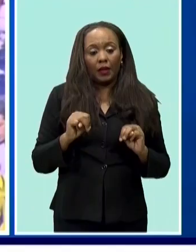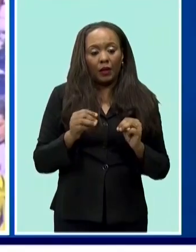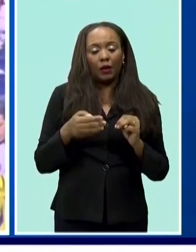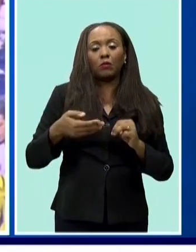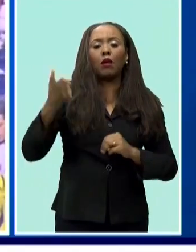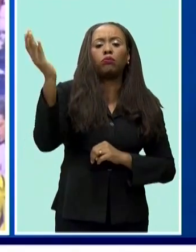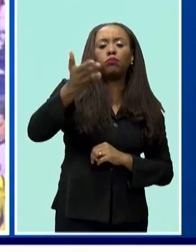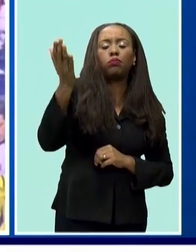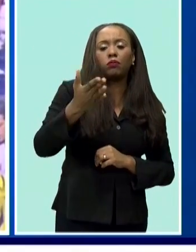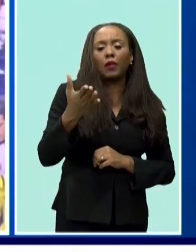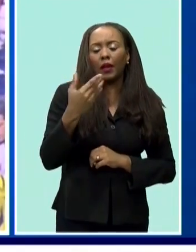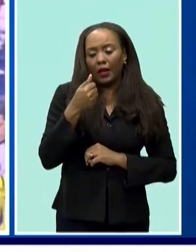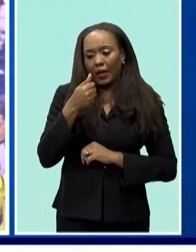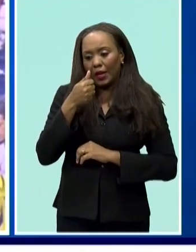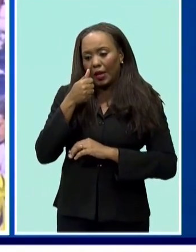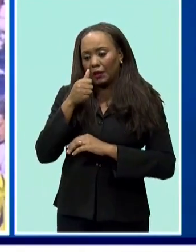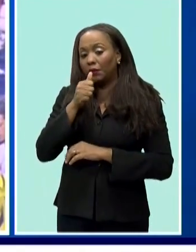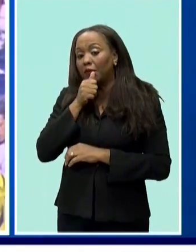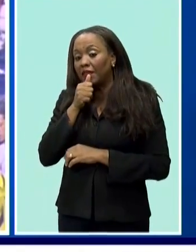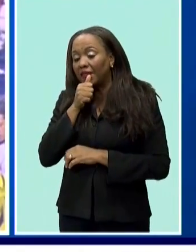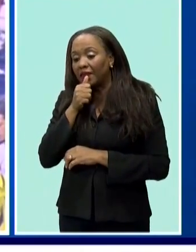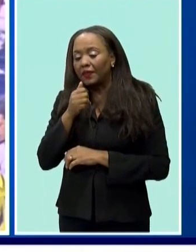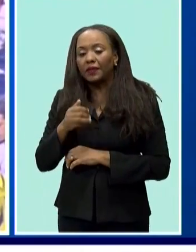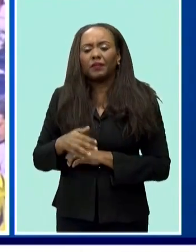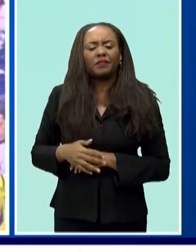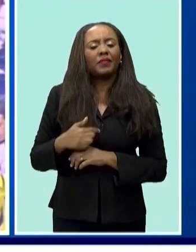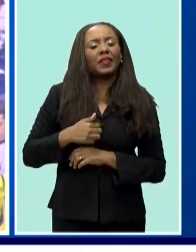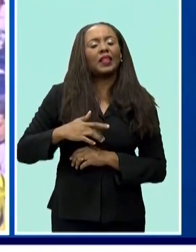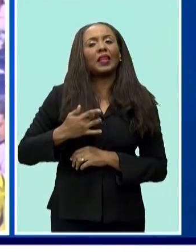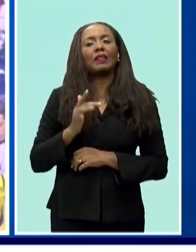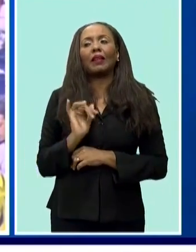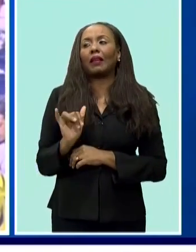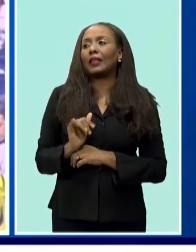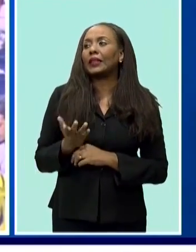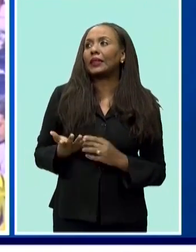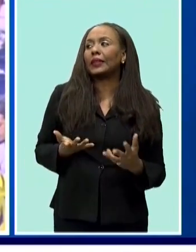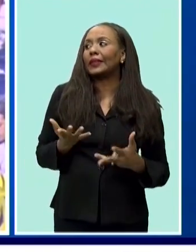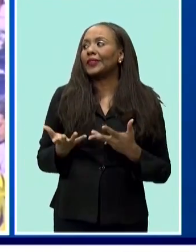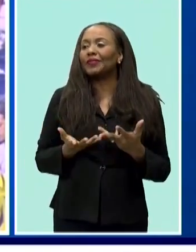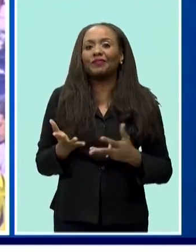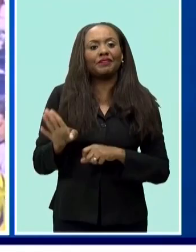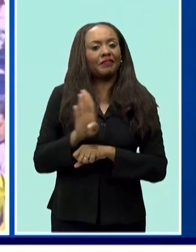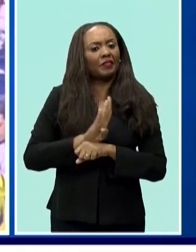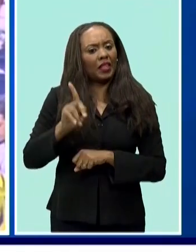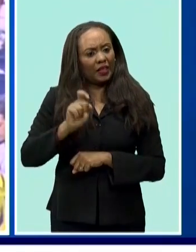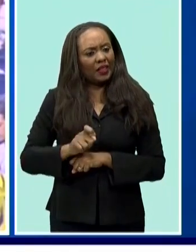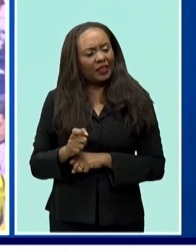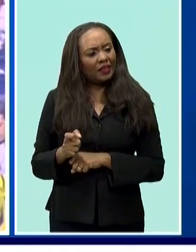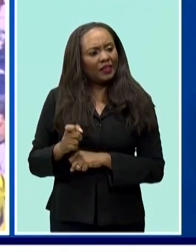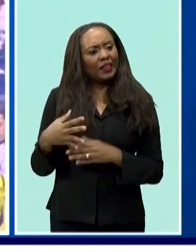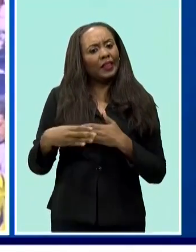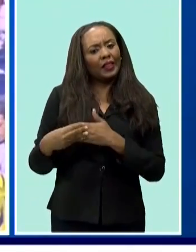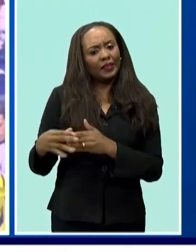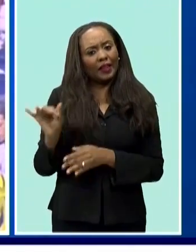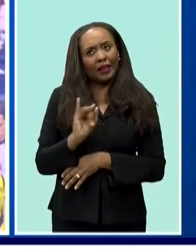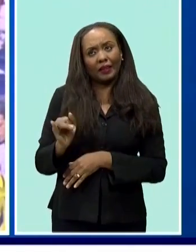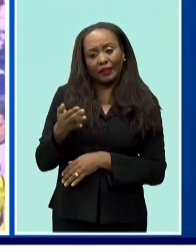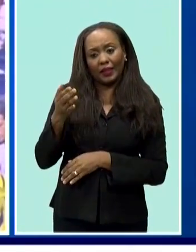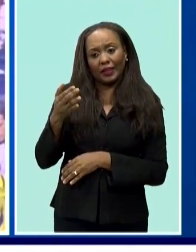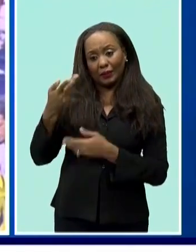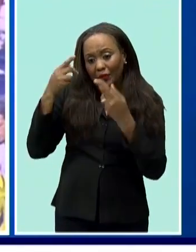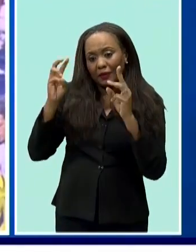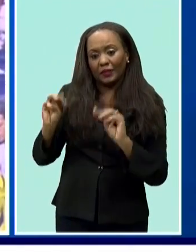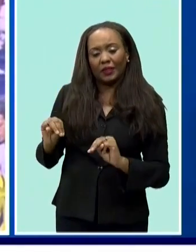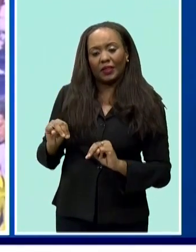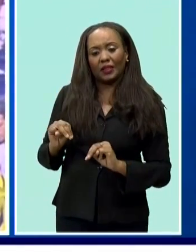when we were in opposition and now as Prime Minister. And I feel like the country needs to have this kind of leadership, because leadership is what is going to take us out